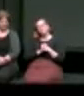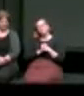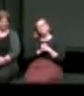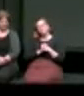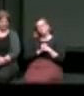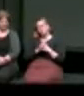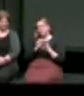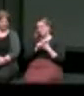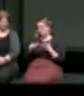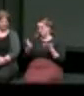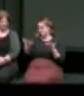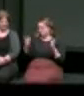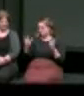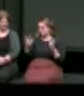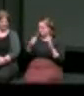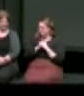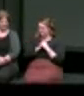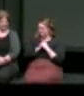And that's all I have for you.